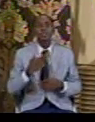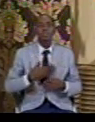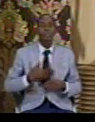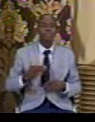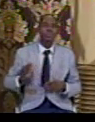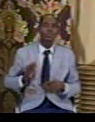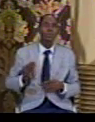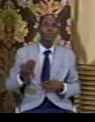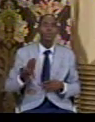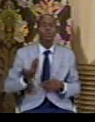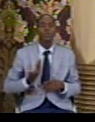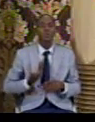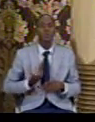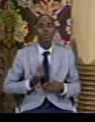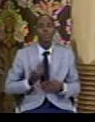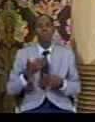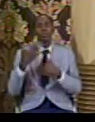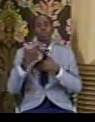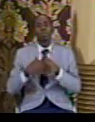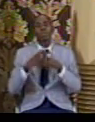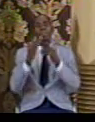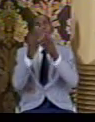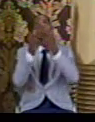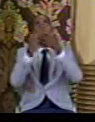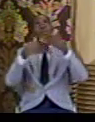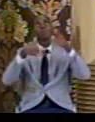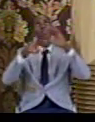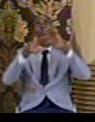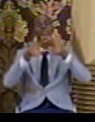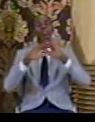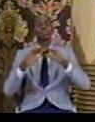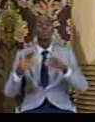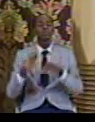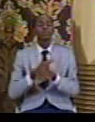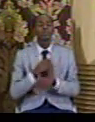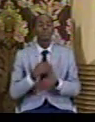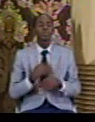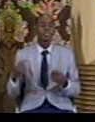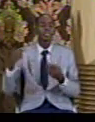disgusting of my soul. Bride of heaven.